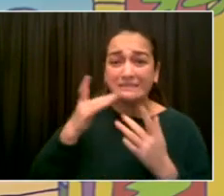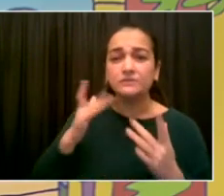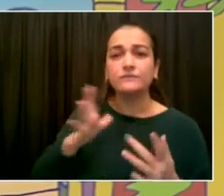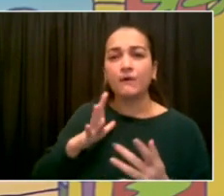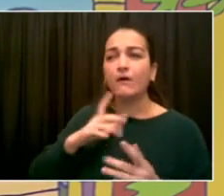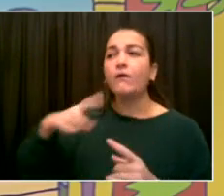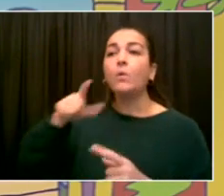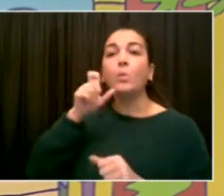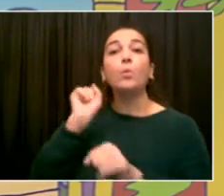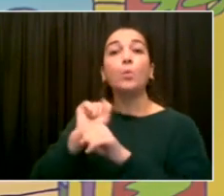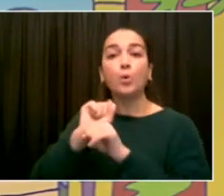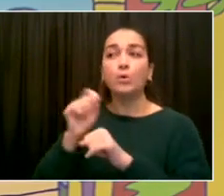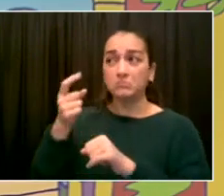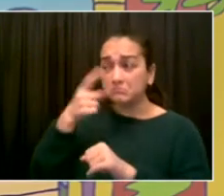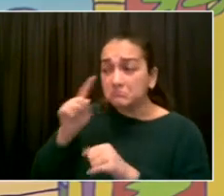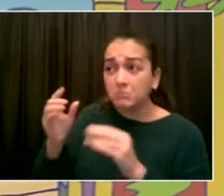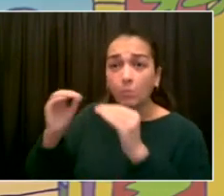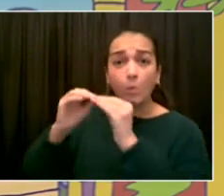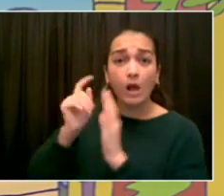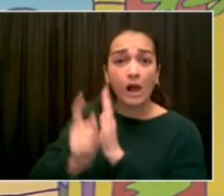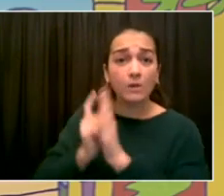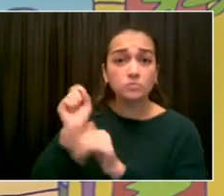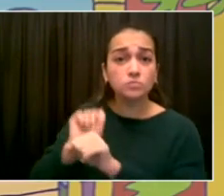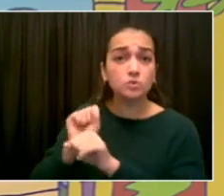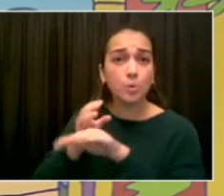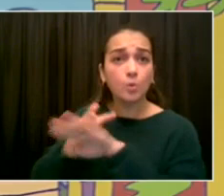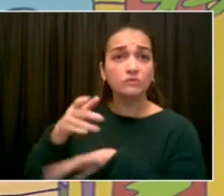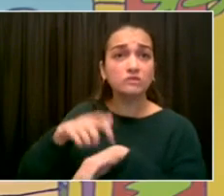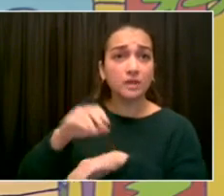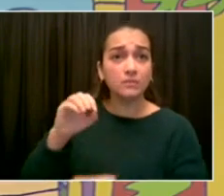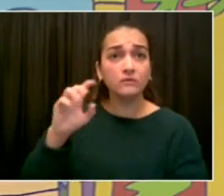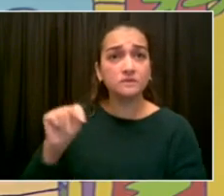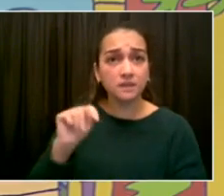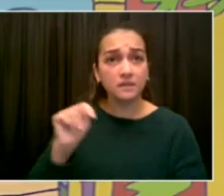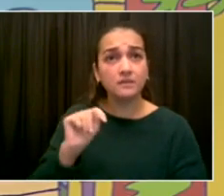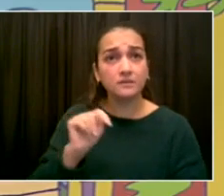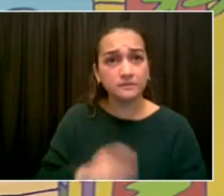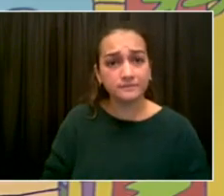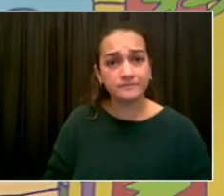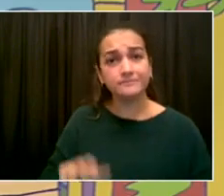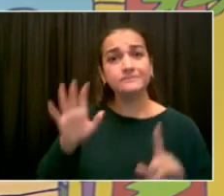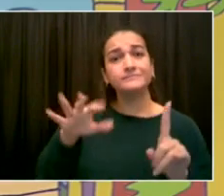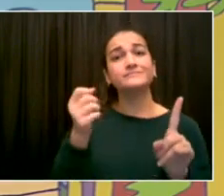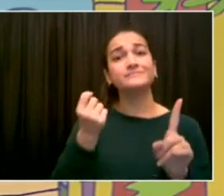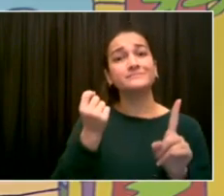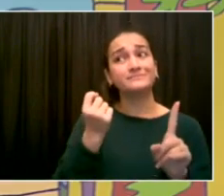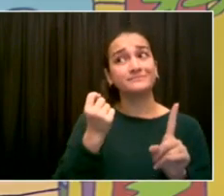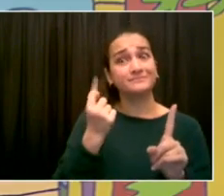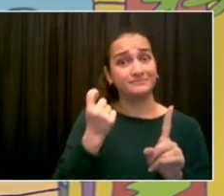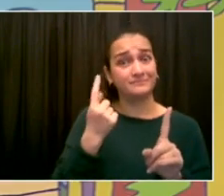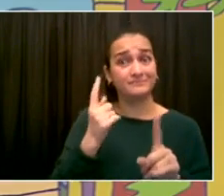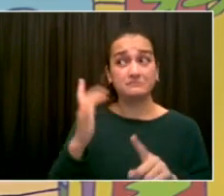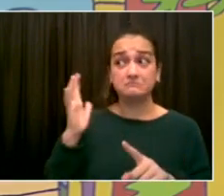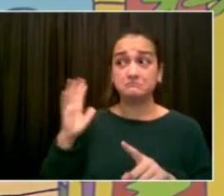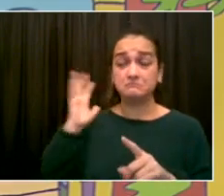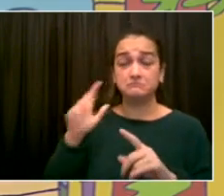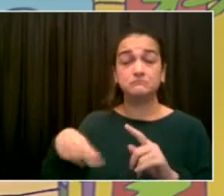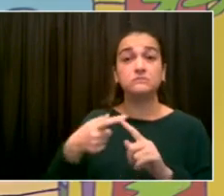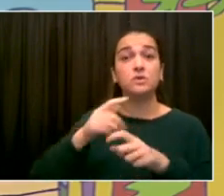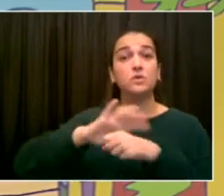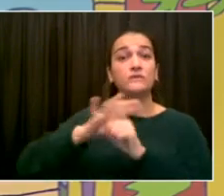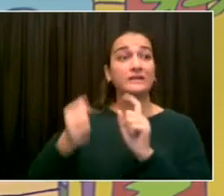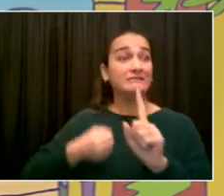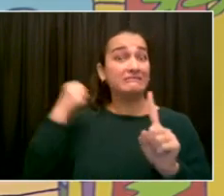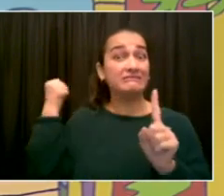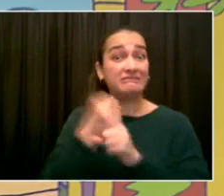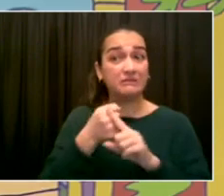and they did it very well. So these are very agile organizations, used to dealing with crisis, used to dealing with natural